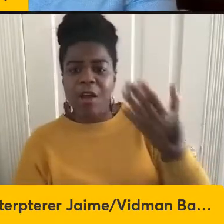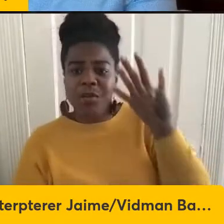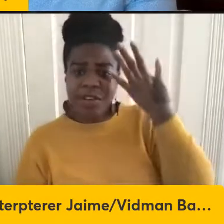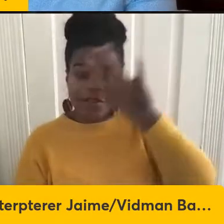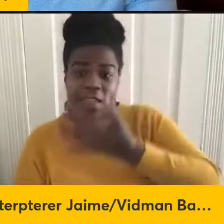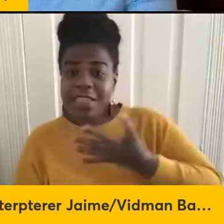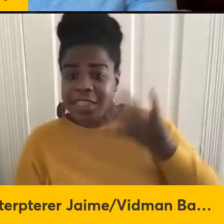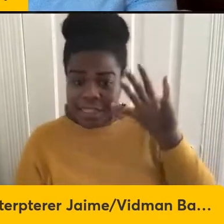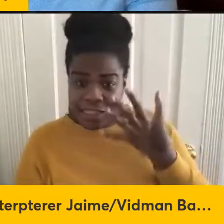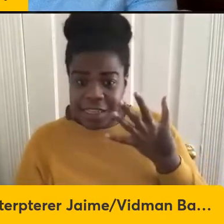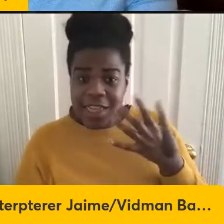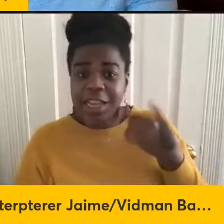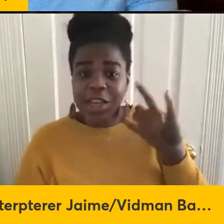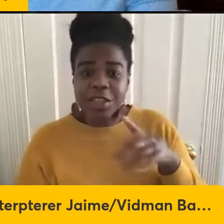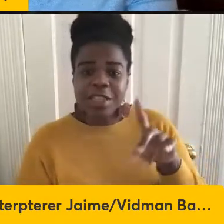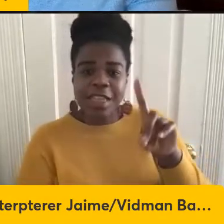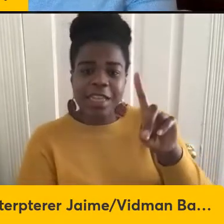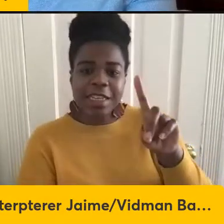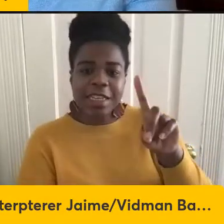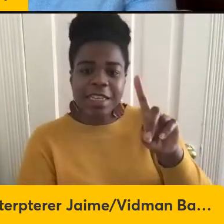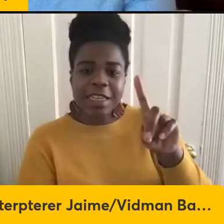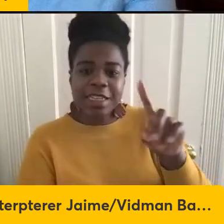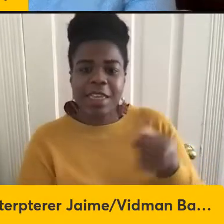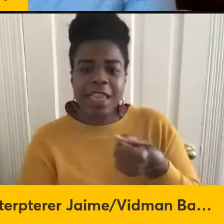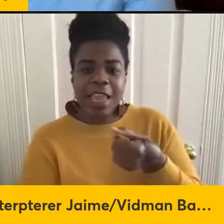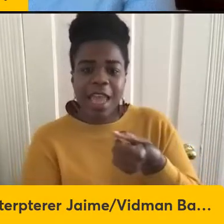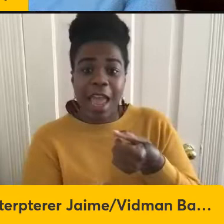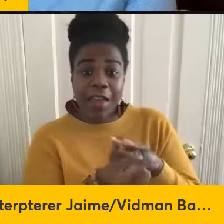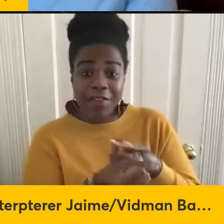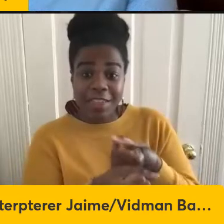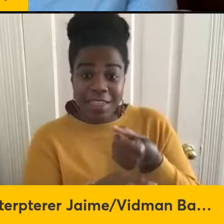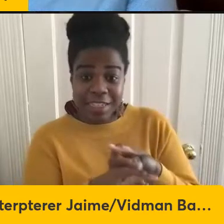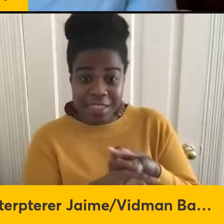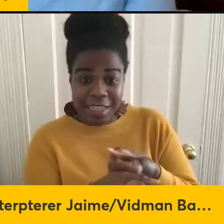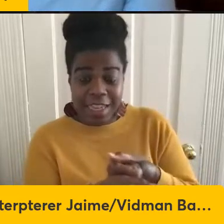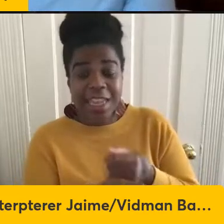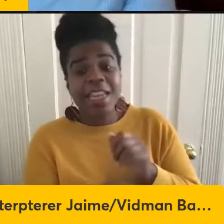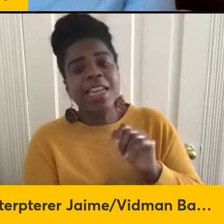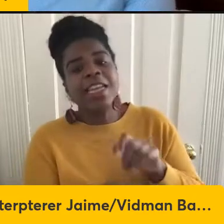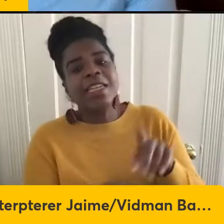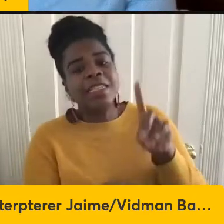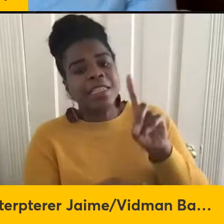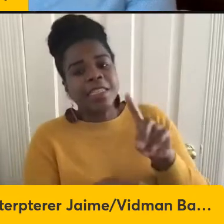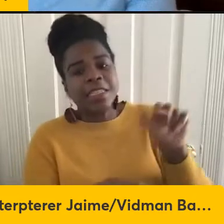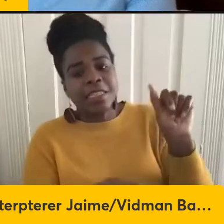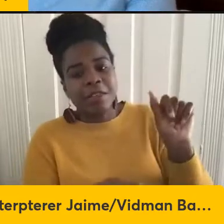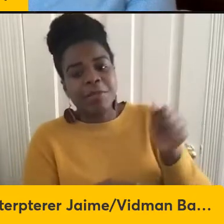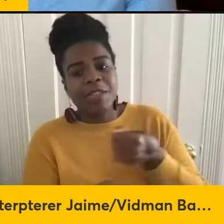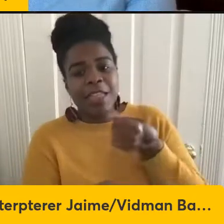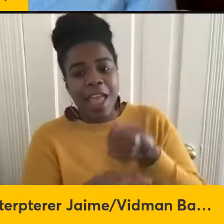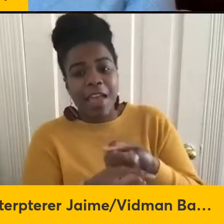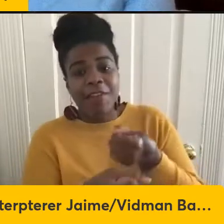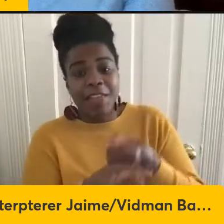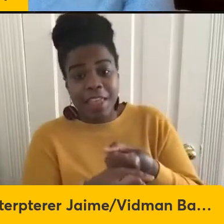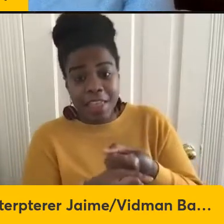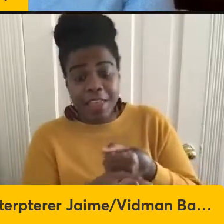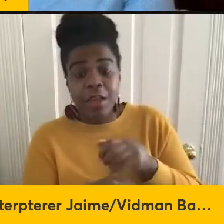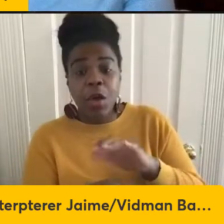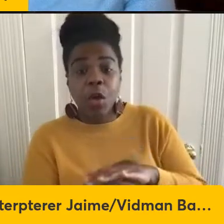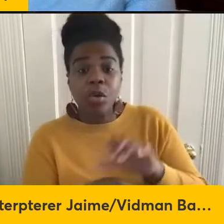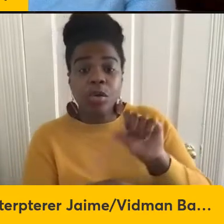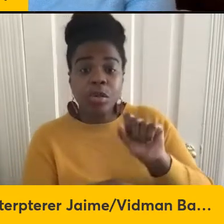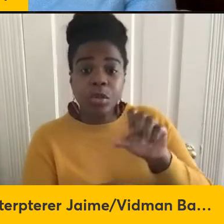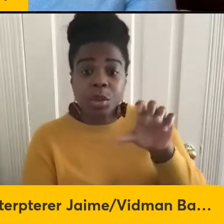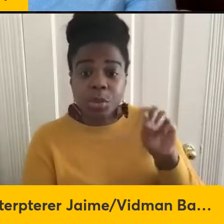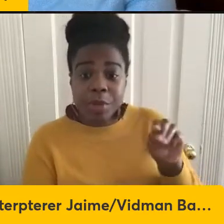it looks like disability advocacy. And the way that disability advocates speak out on social media, come